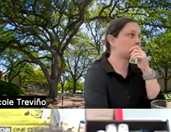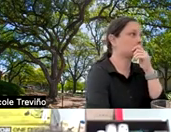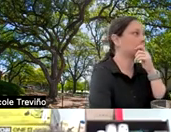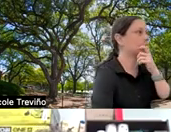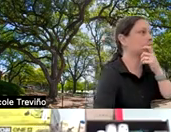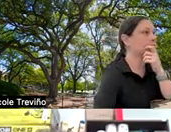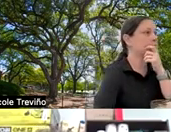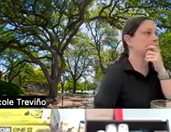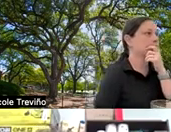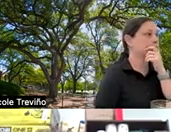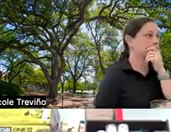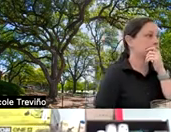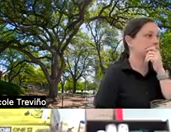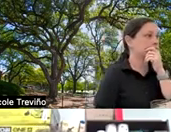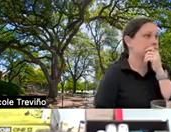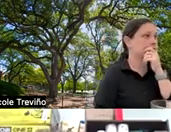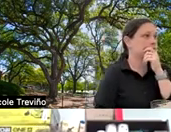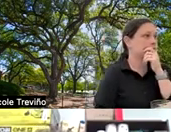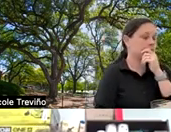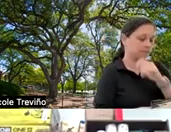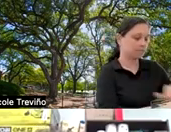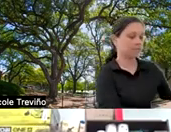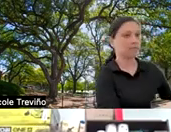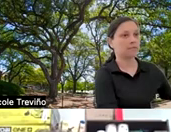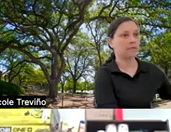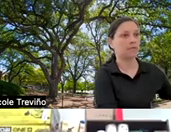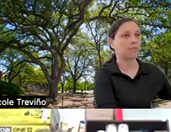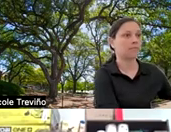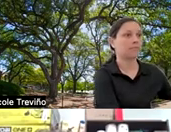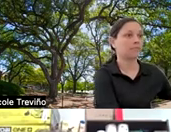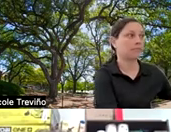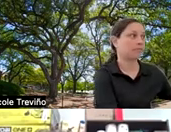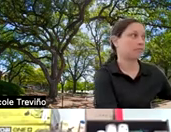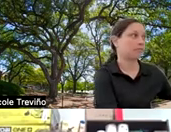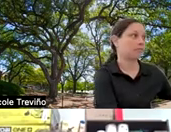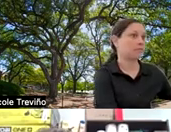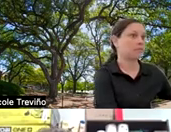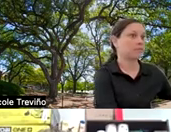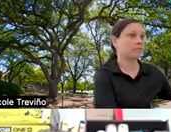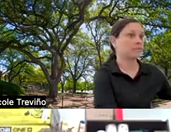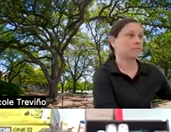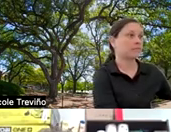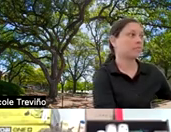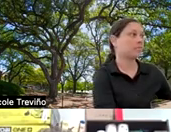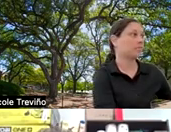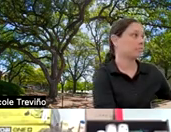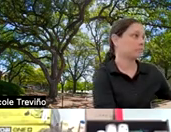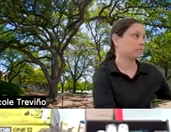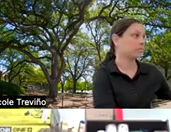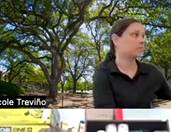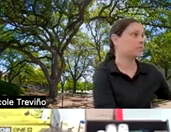that less than half of all childcare providers actually are working with TWC to accept subsidized